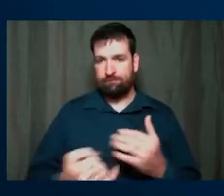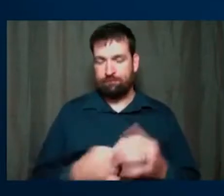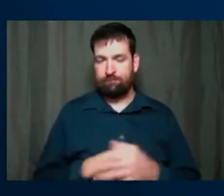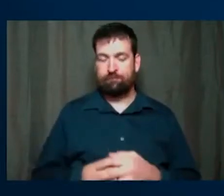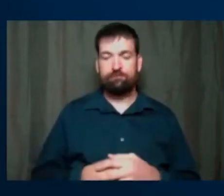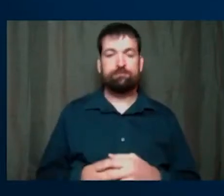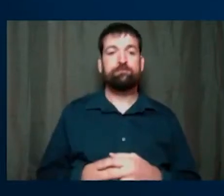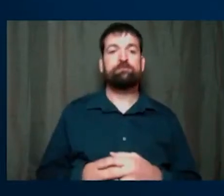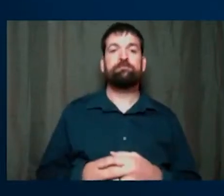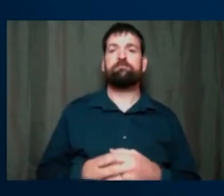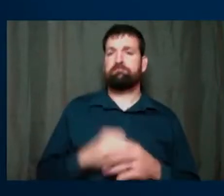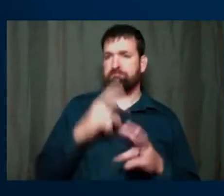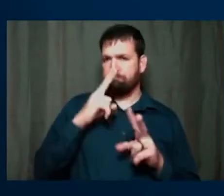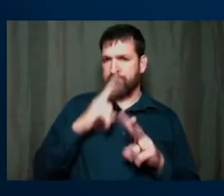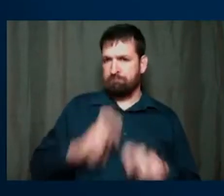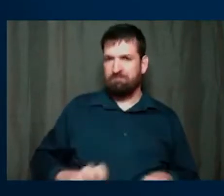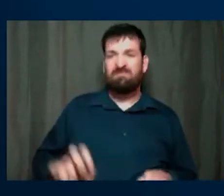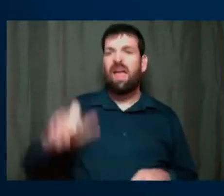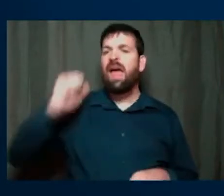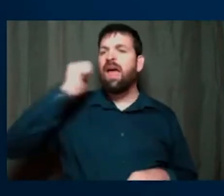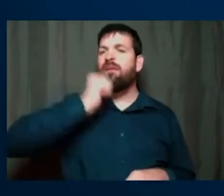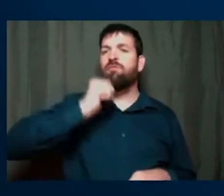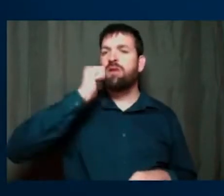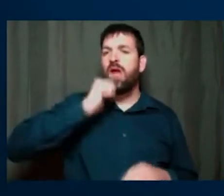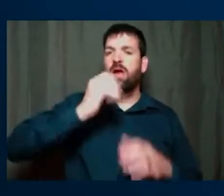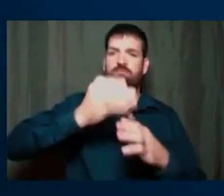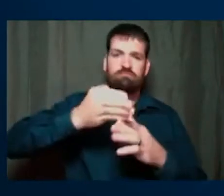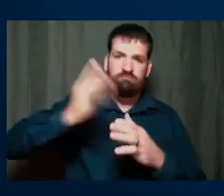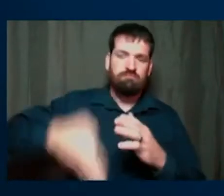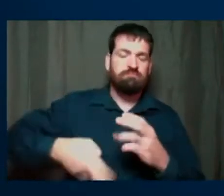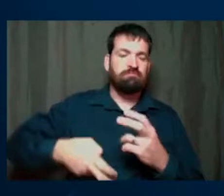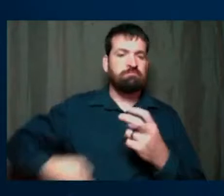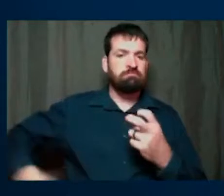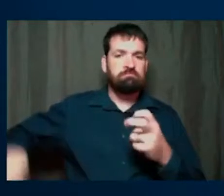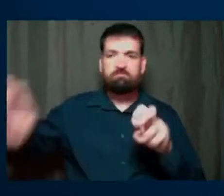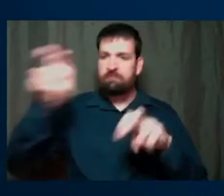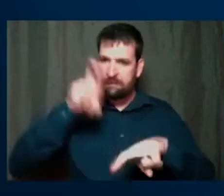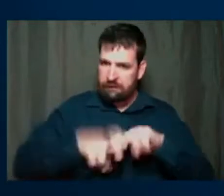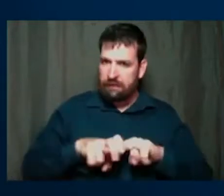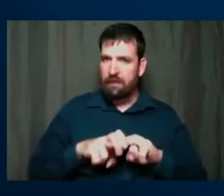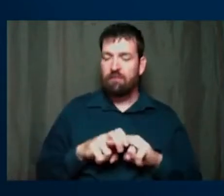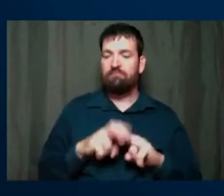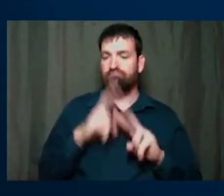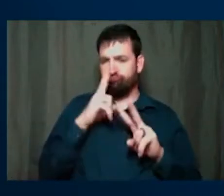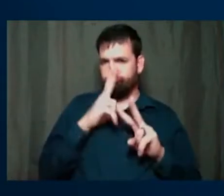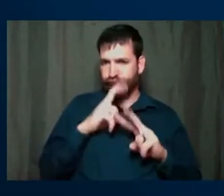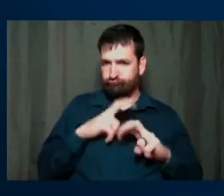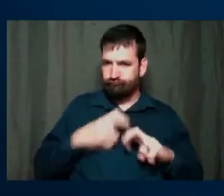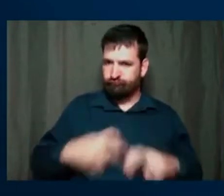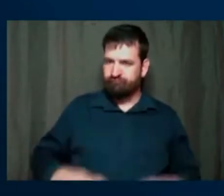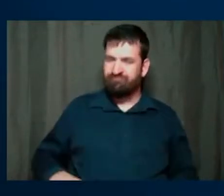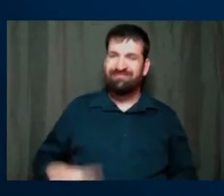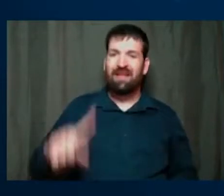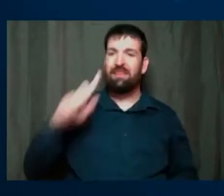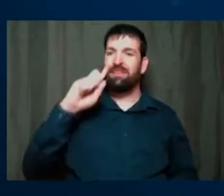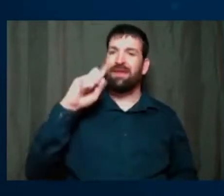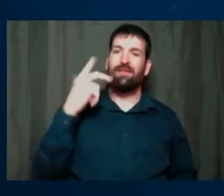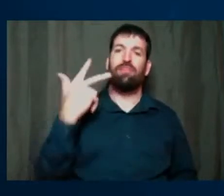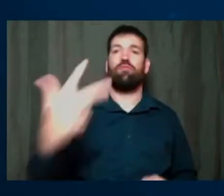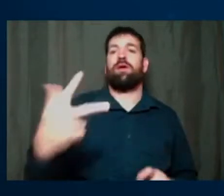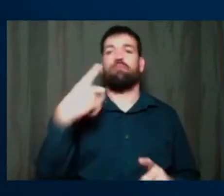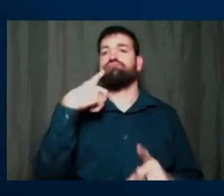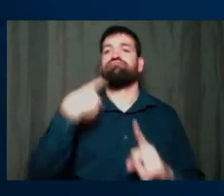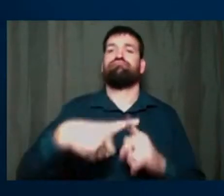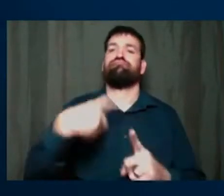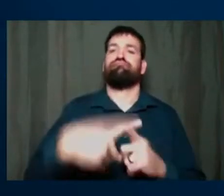at the end of every day, you sit down and reflect and think of 3 good things from the day. It can be